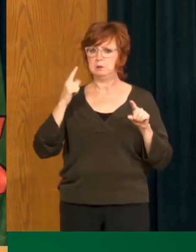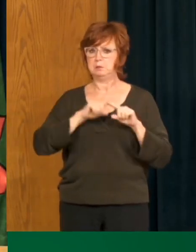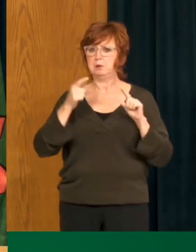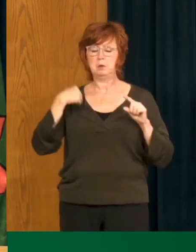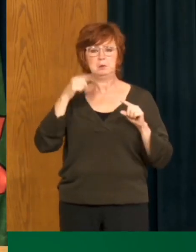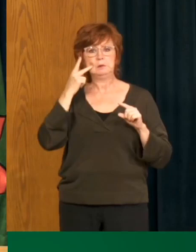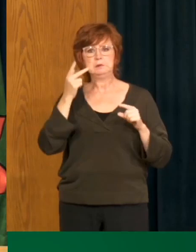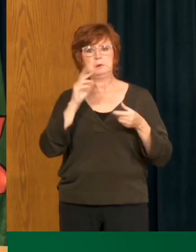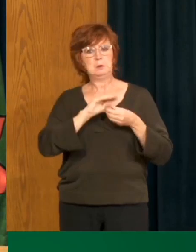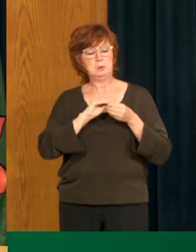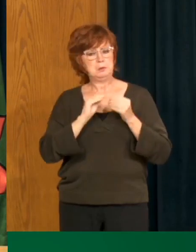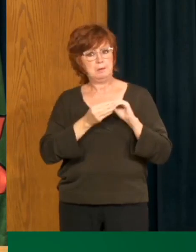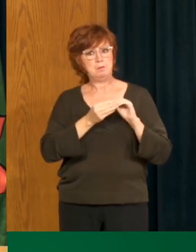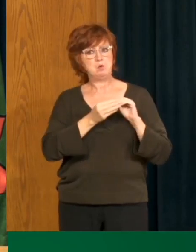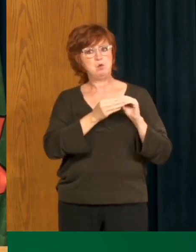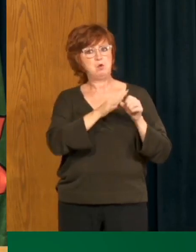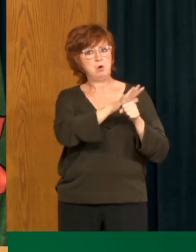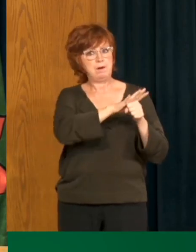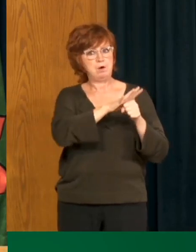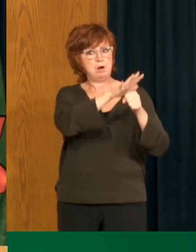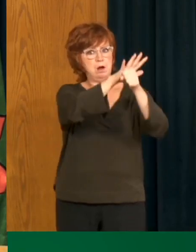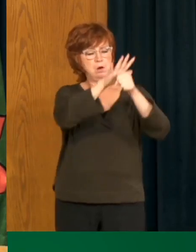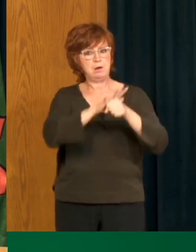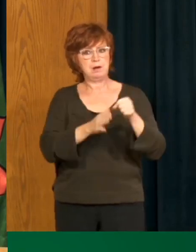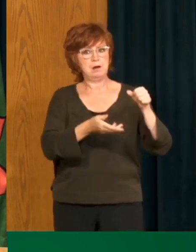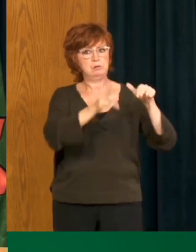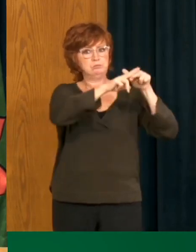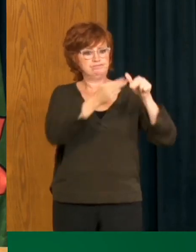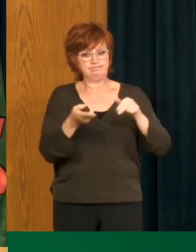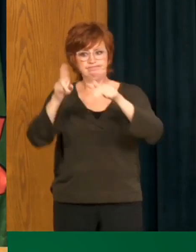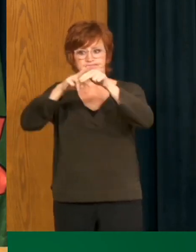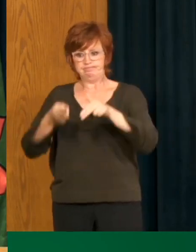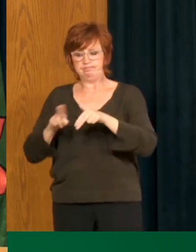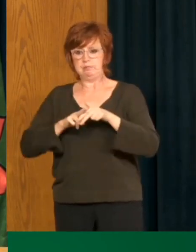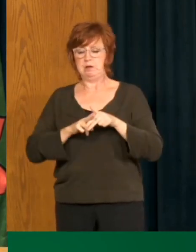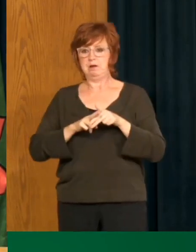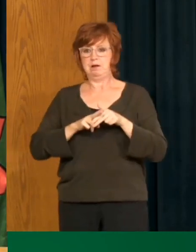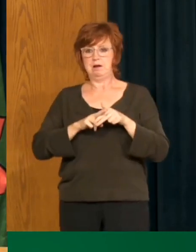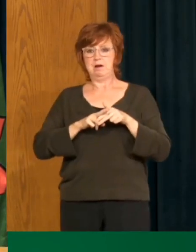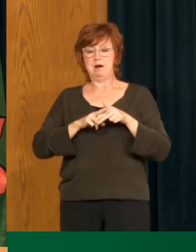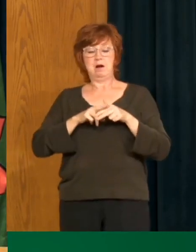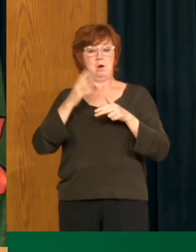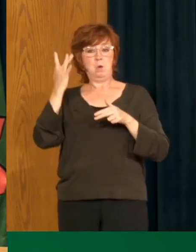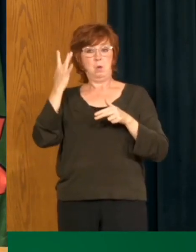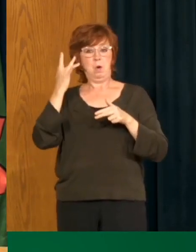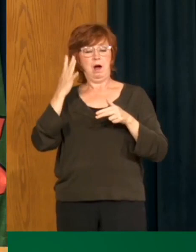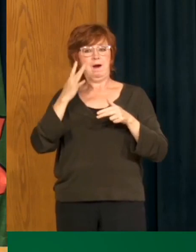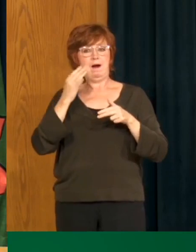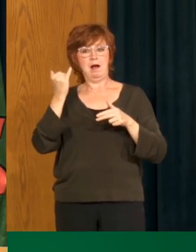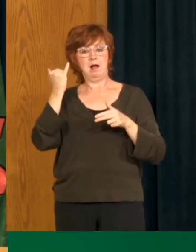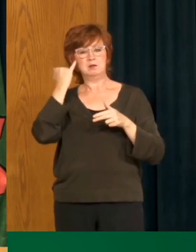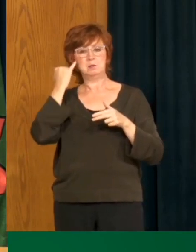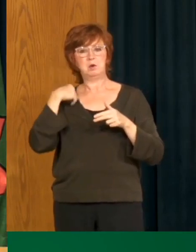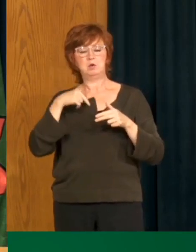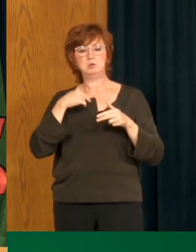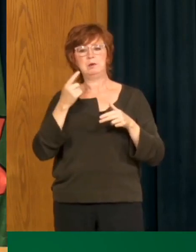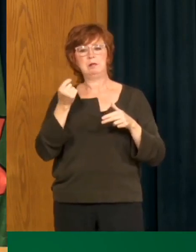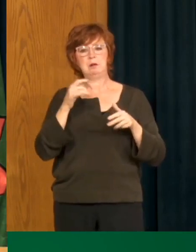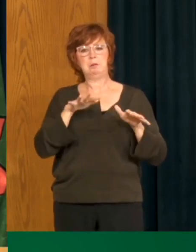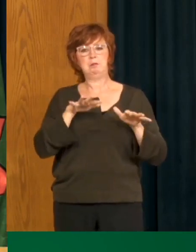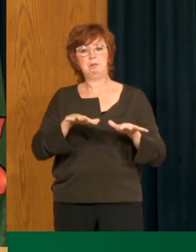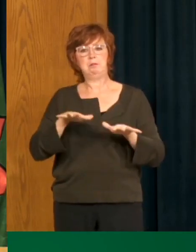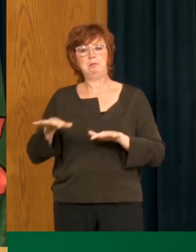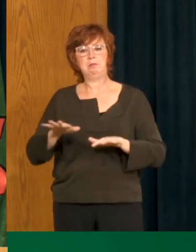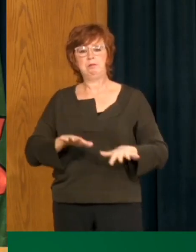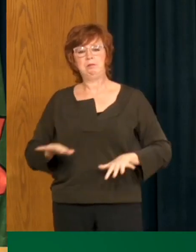can spread if we let our guard down, even if it's just for a moment. So let's continue to be careful. The risk has not gone